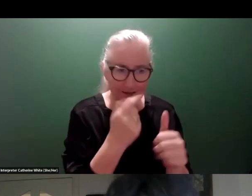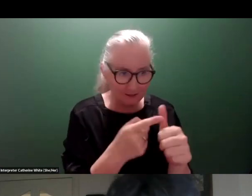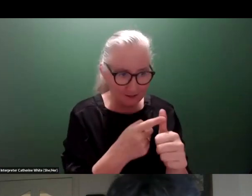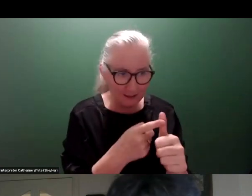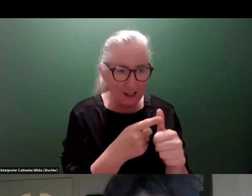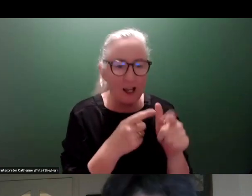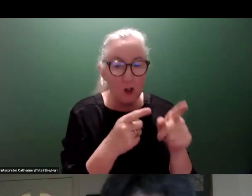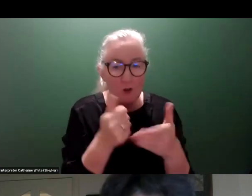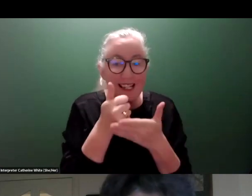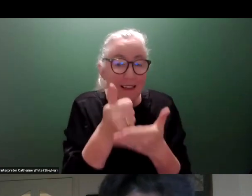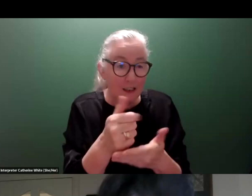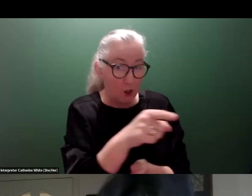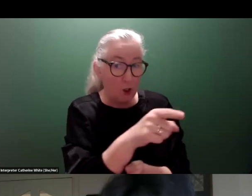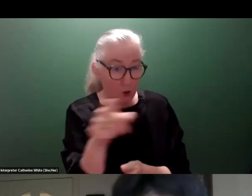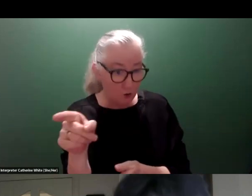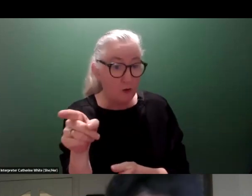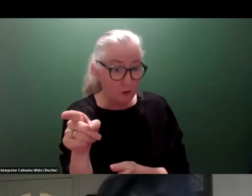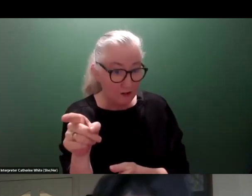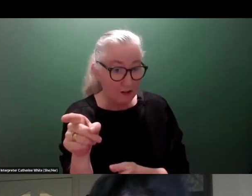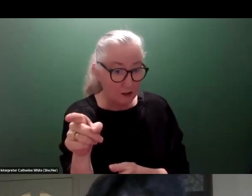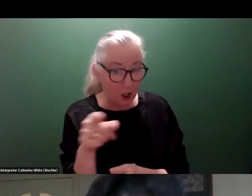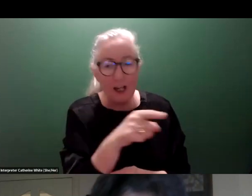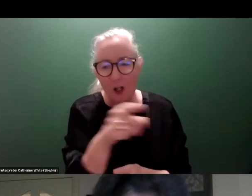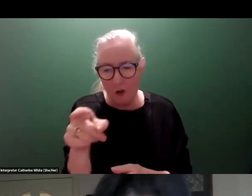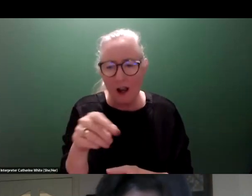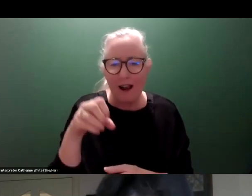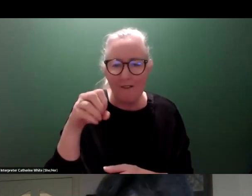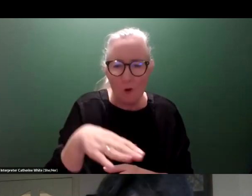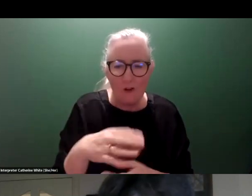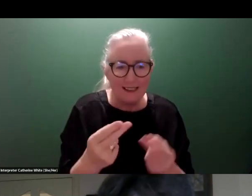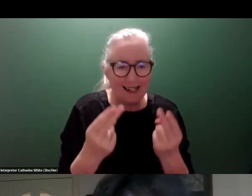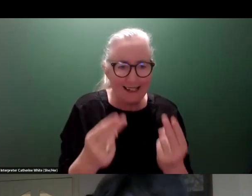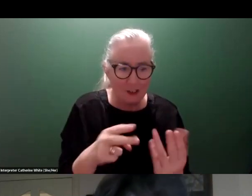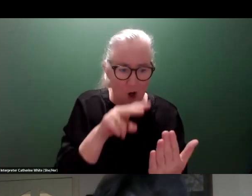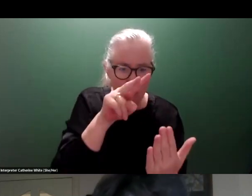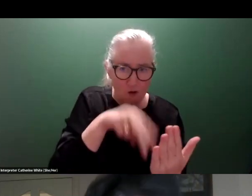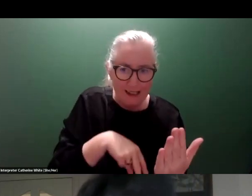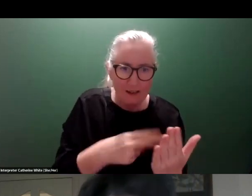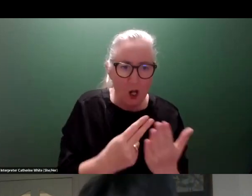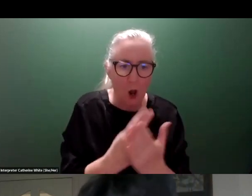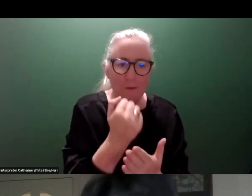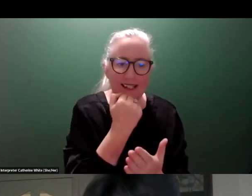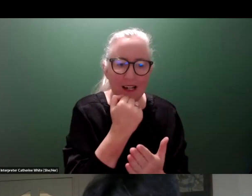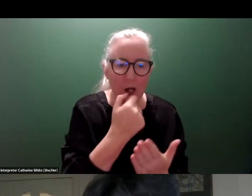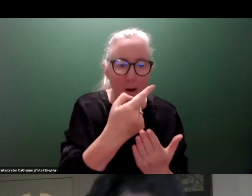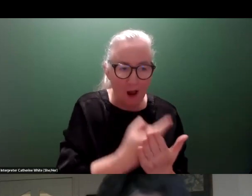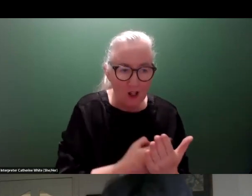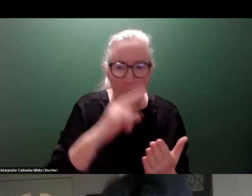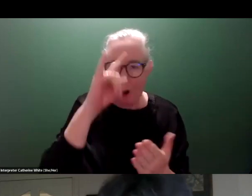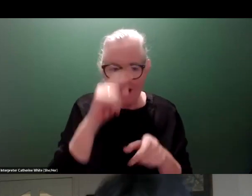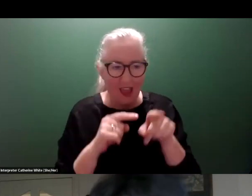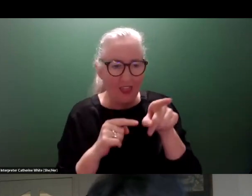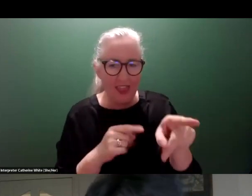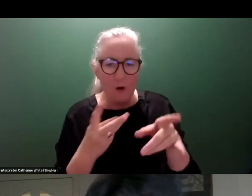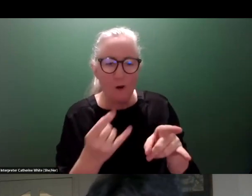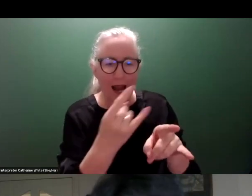to assist you, but you do obviously need to read the updated policy. So this will hopefully assist you